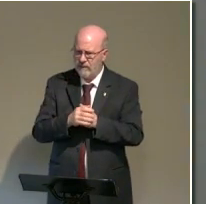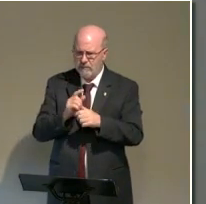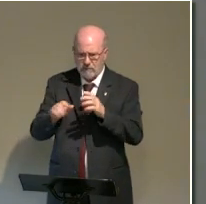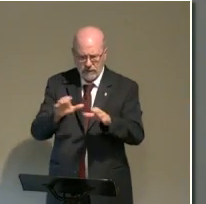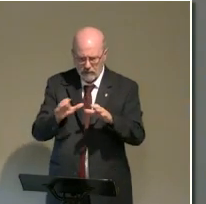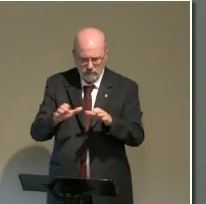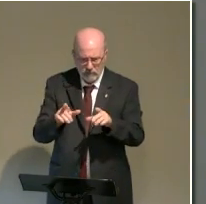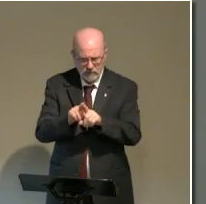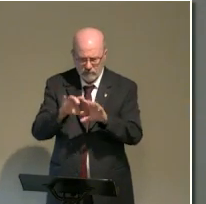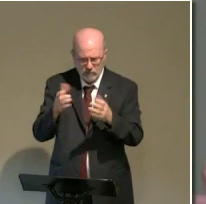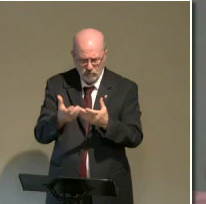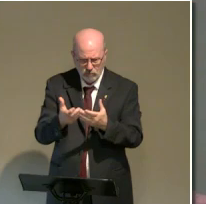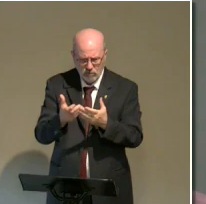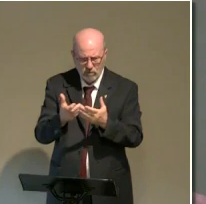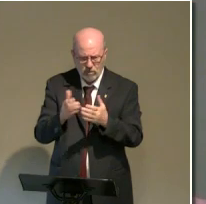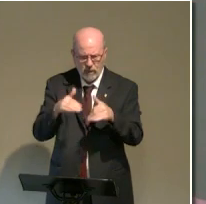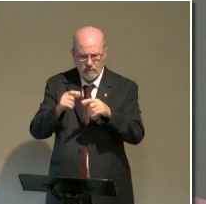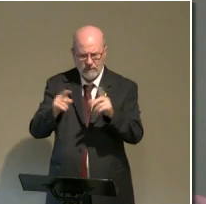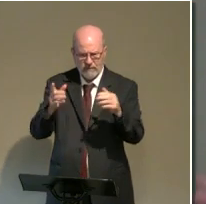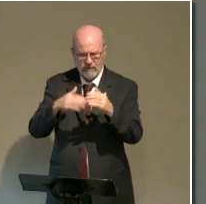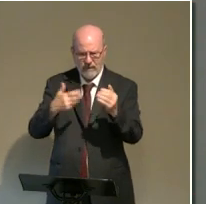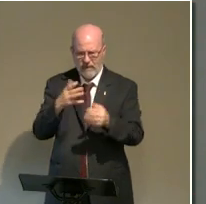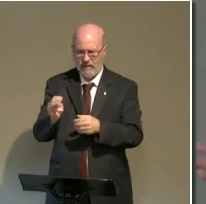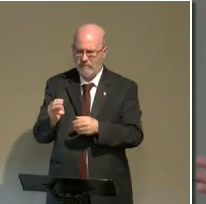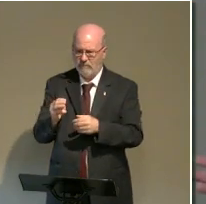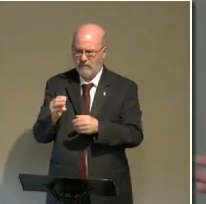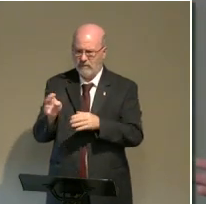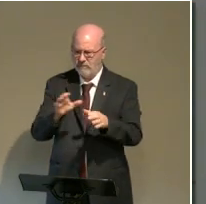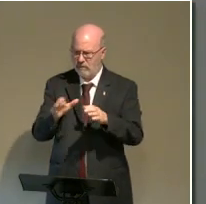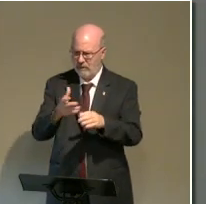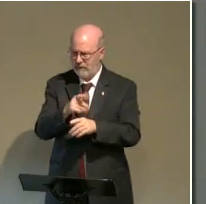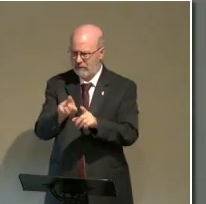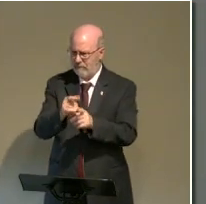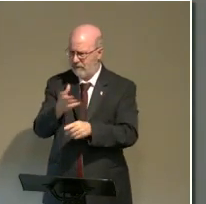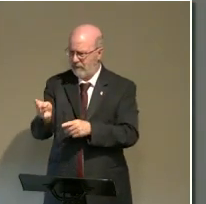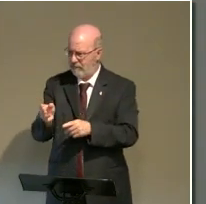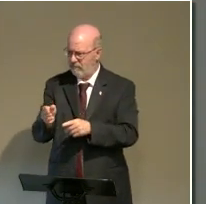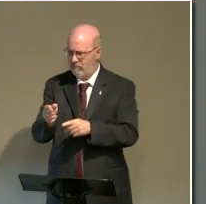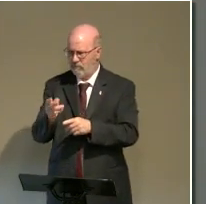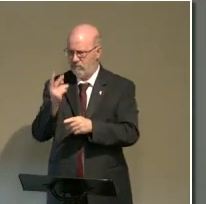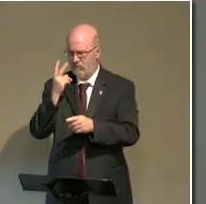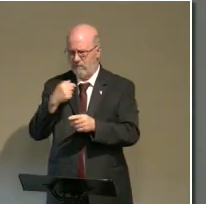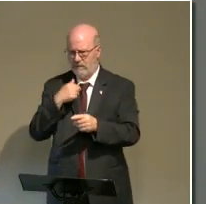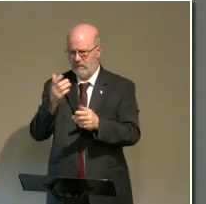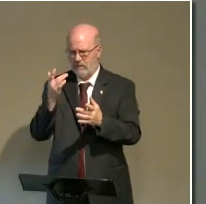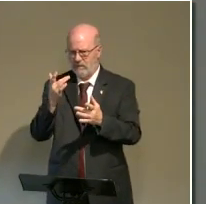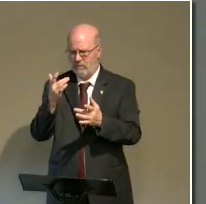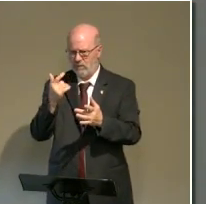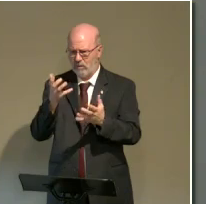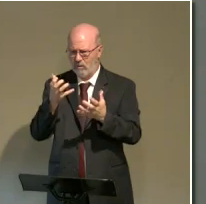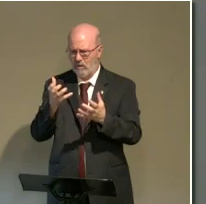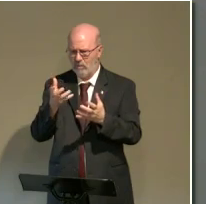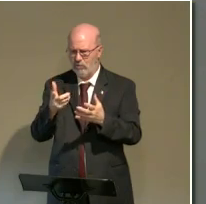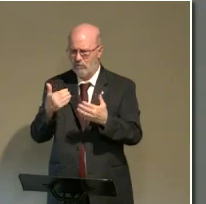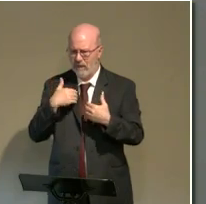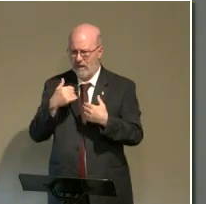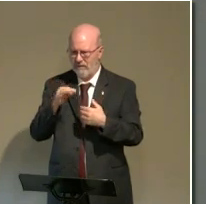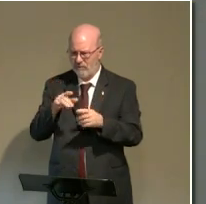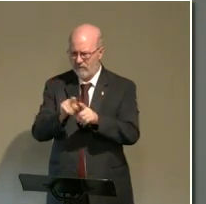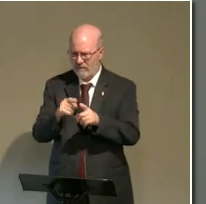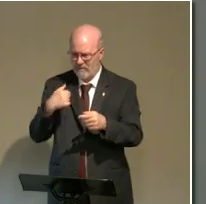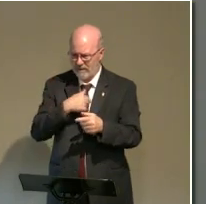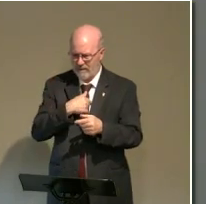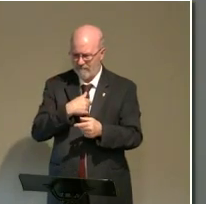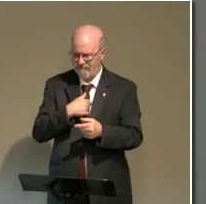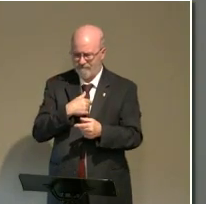react like the world does. How am I any different than them? If I react like them, they're going to look at me and say, why would I want what you have if you're just like us? Doesn't